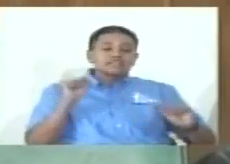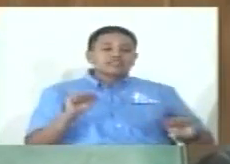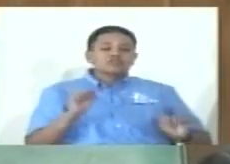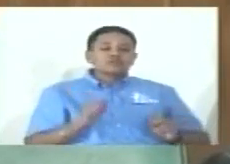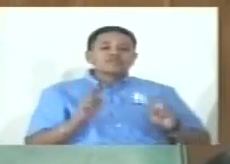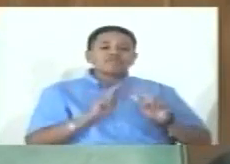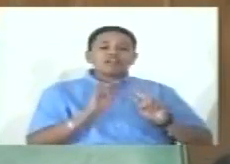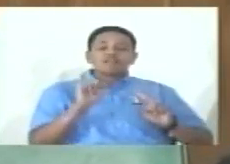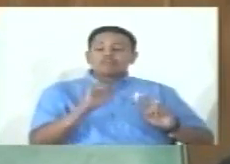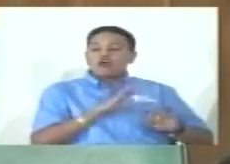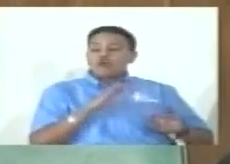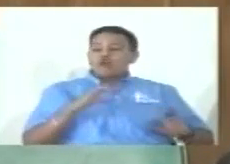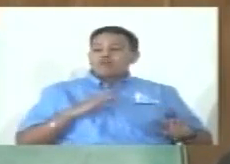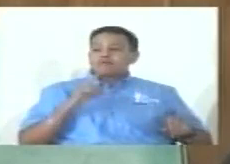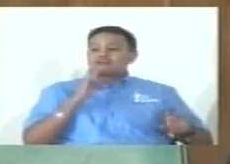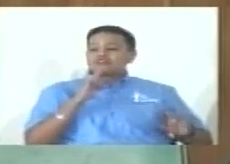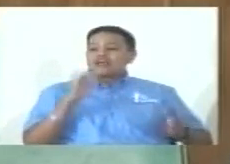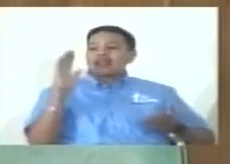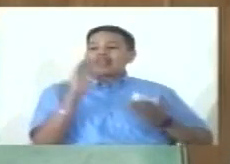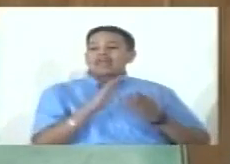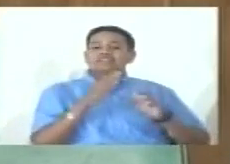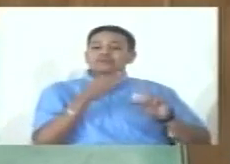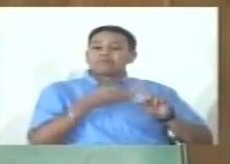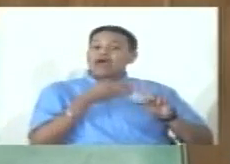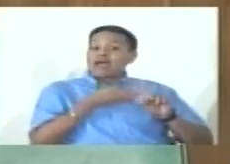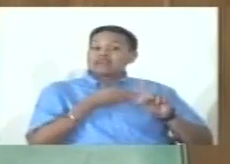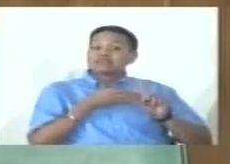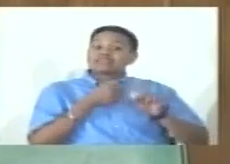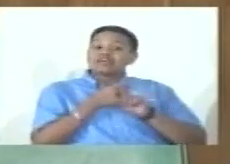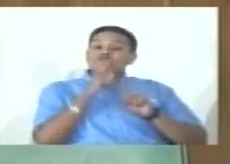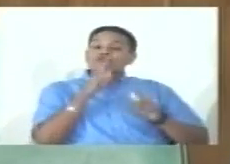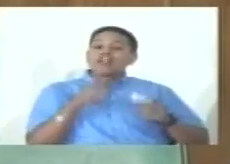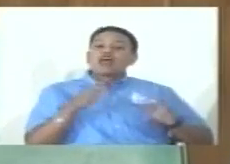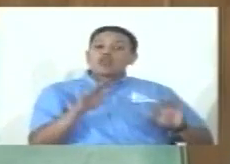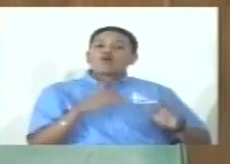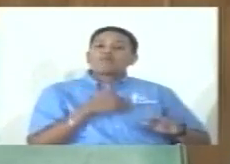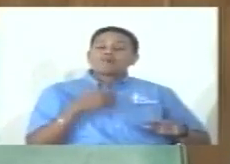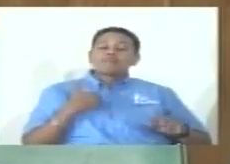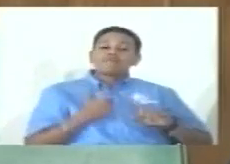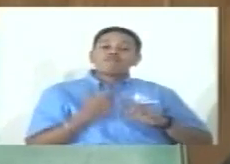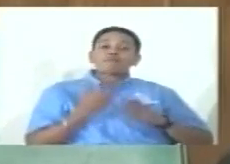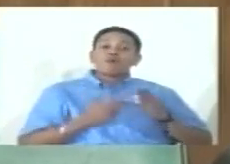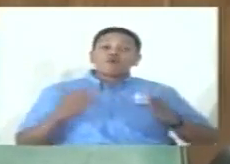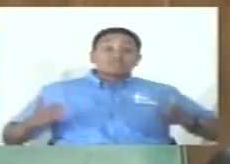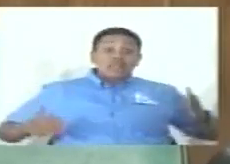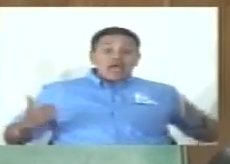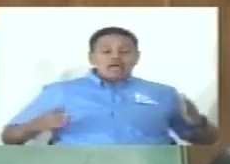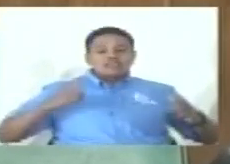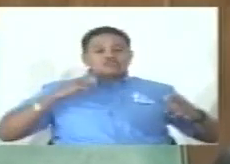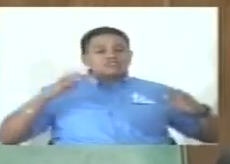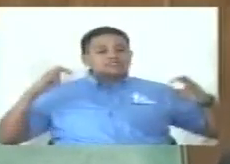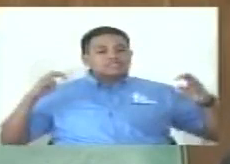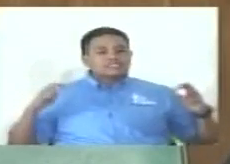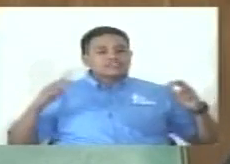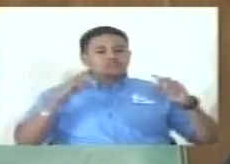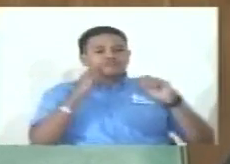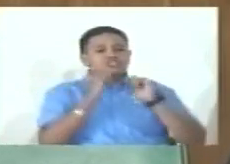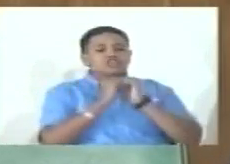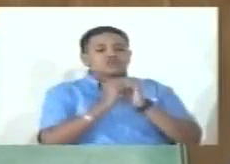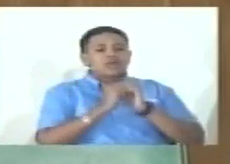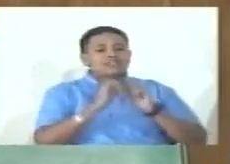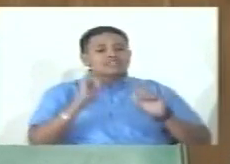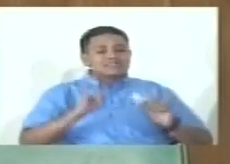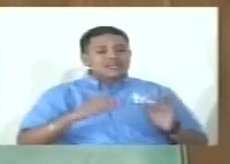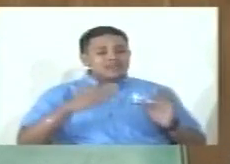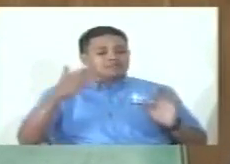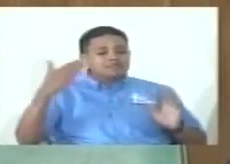They are less partisan. And they allow members from both sides sitting usually together on the same